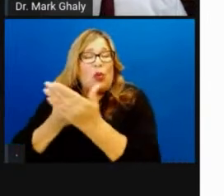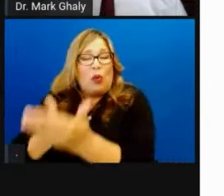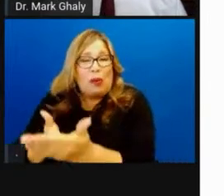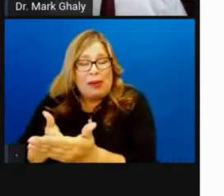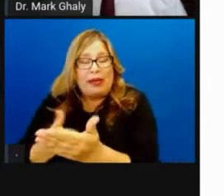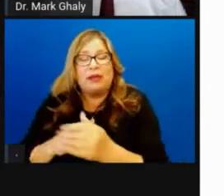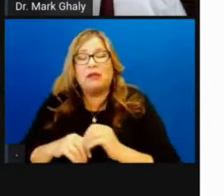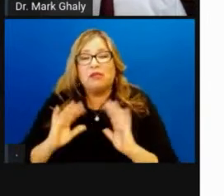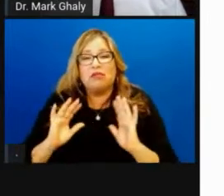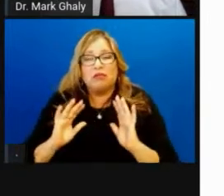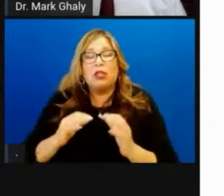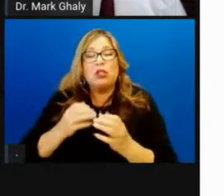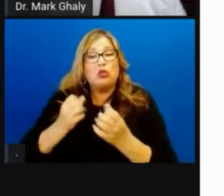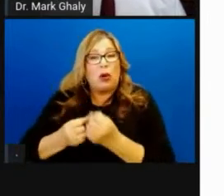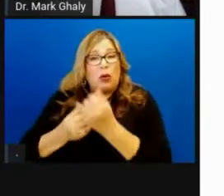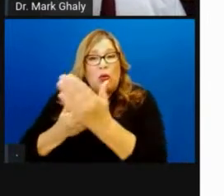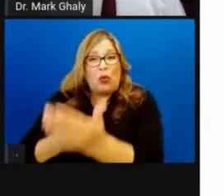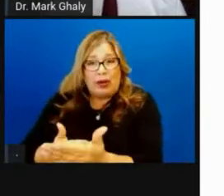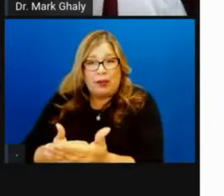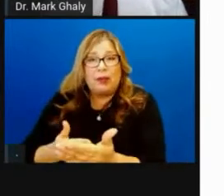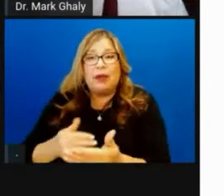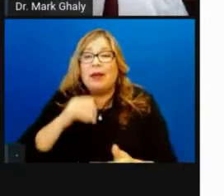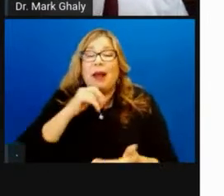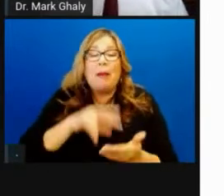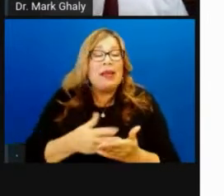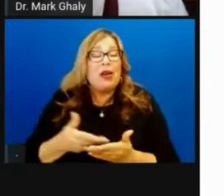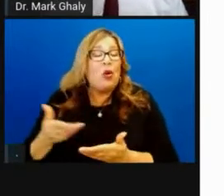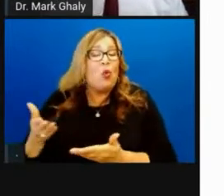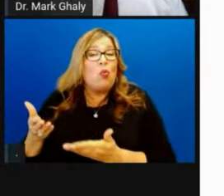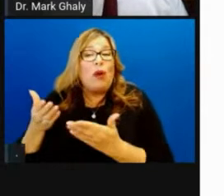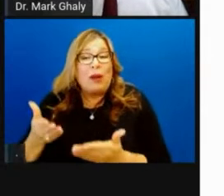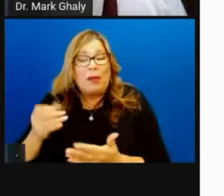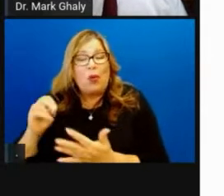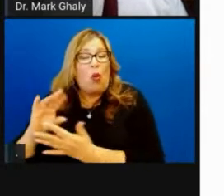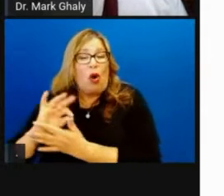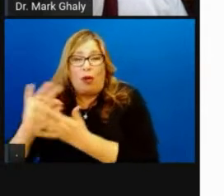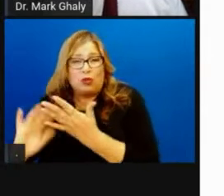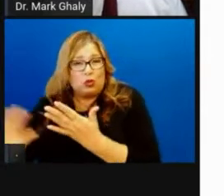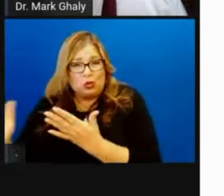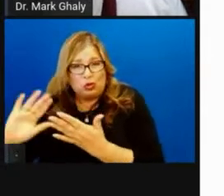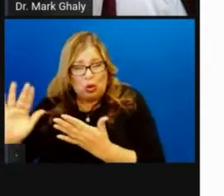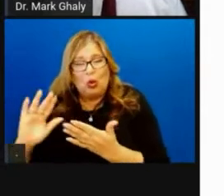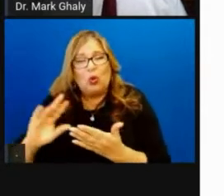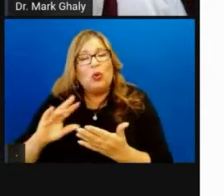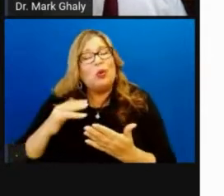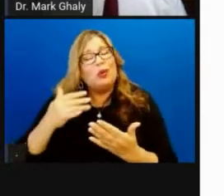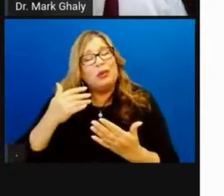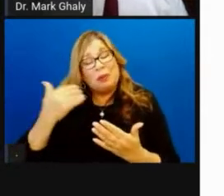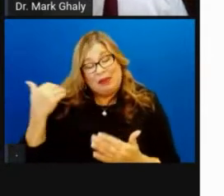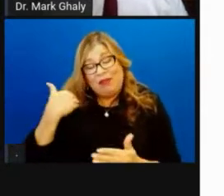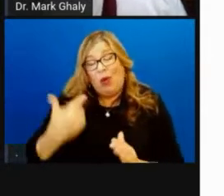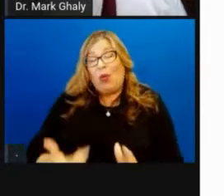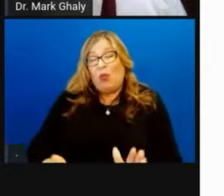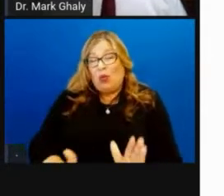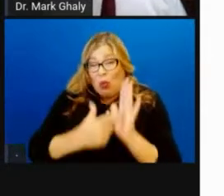recommendation, not to a recommendation, and not that masks are optional. We're still strongly recommending that people wear them in public